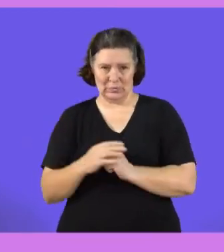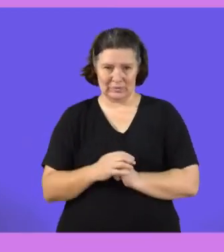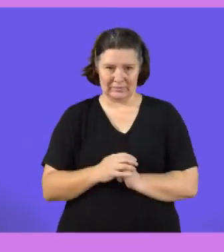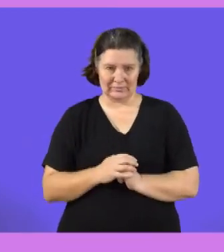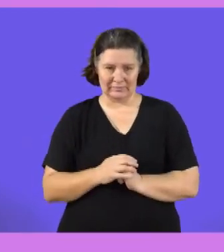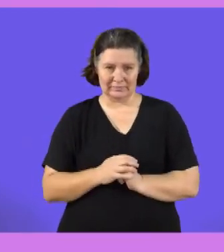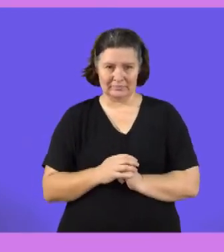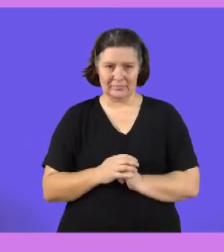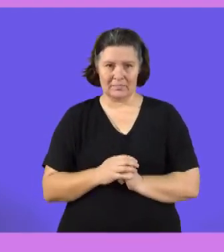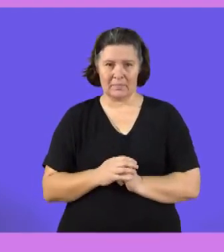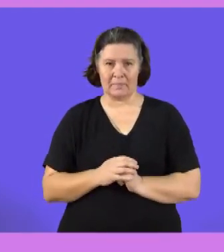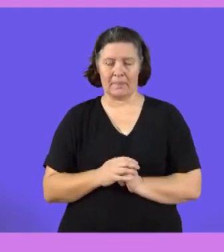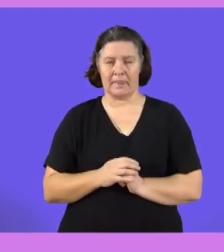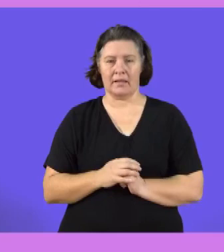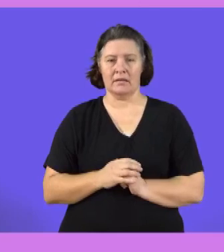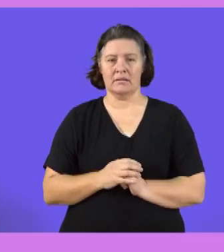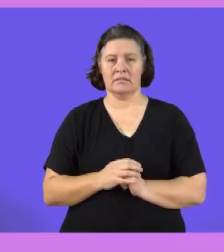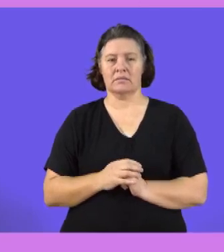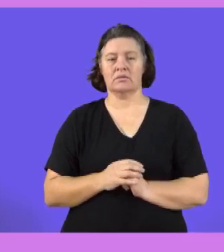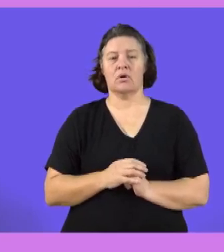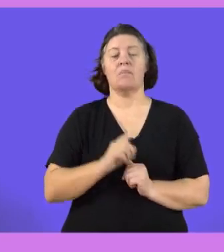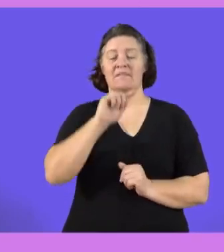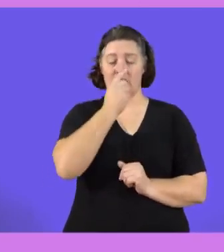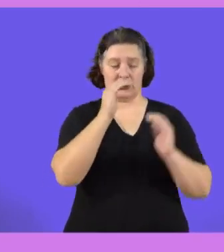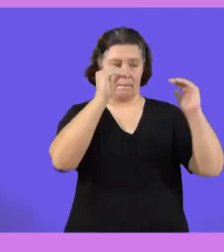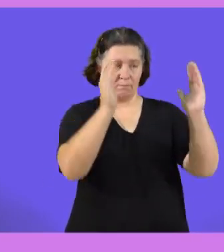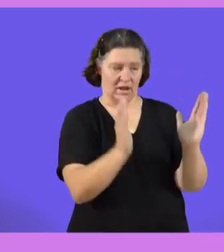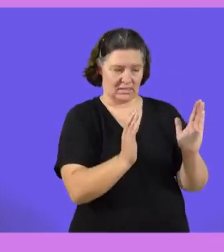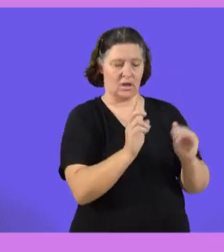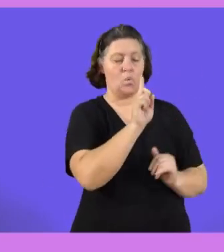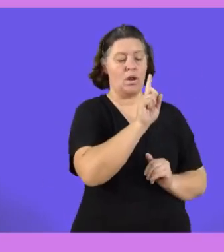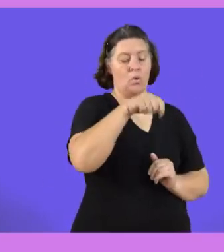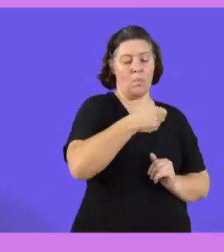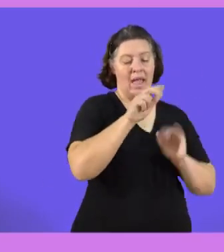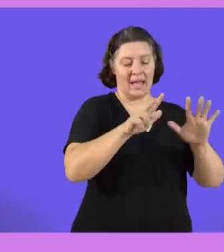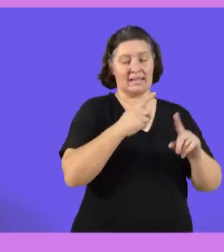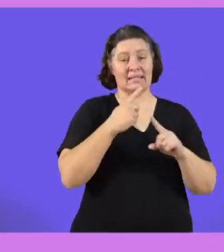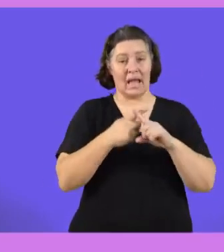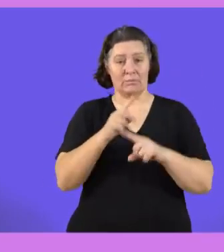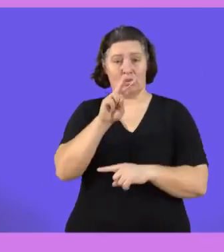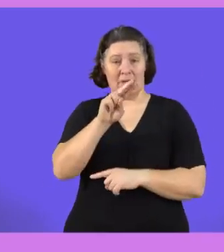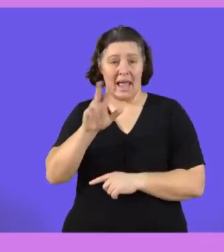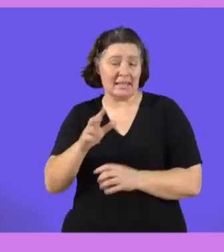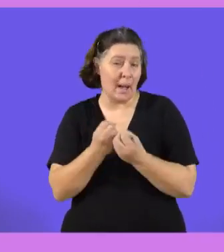we'll simplify that now. So in bracket, remember, bottom says bracket first. So 1,8 multiply by